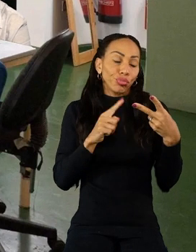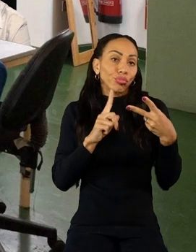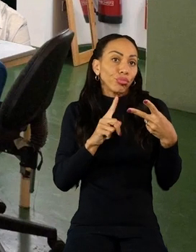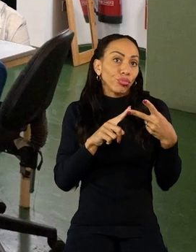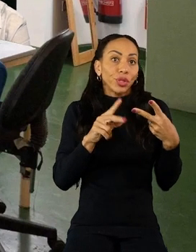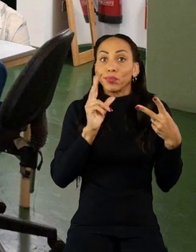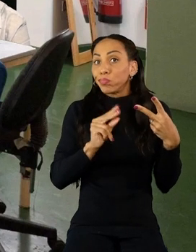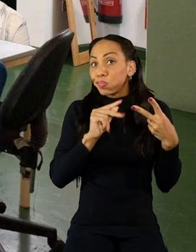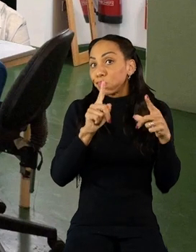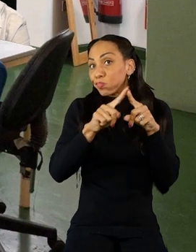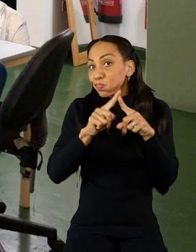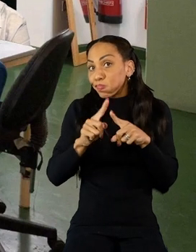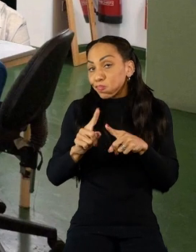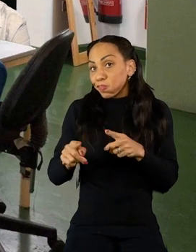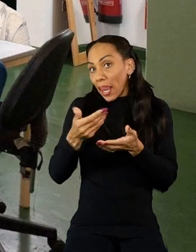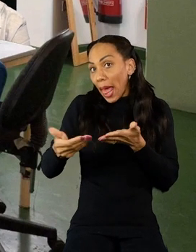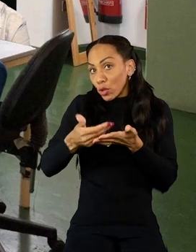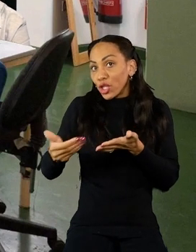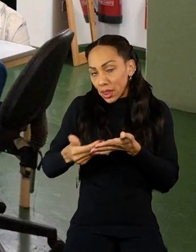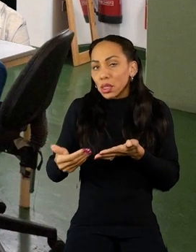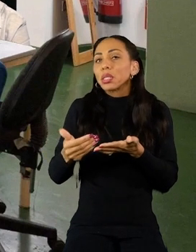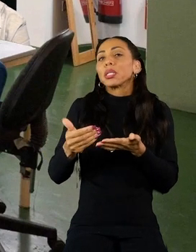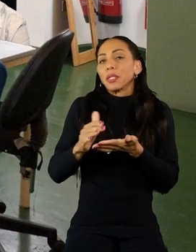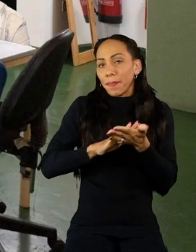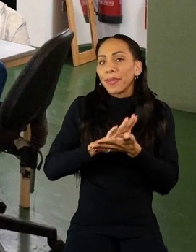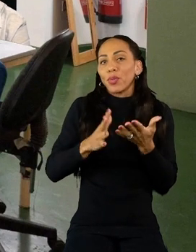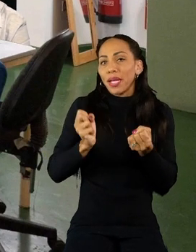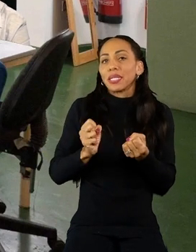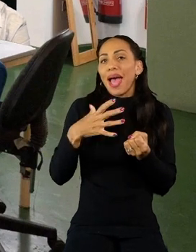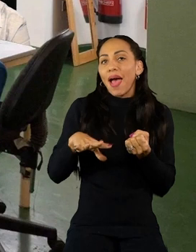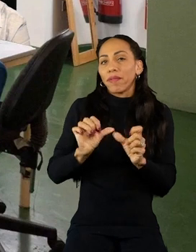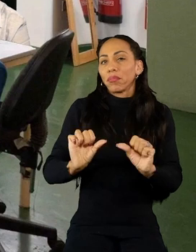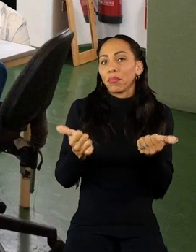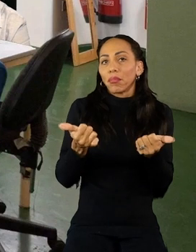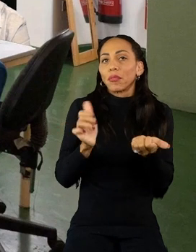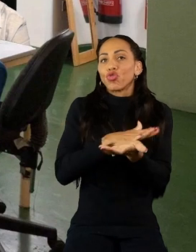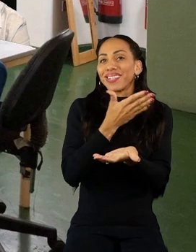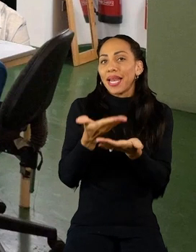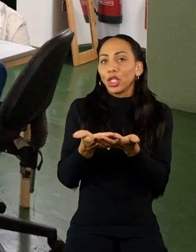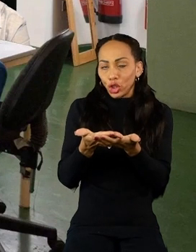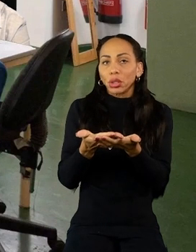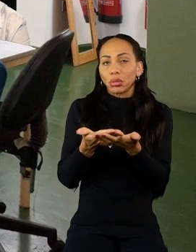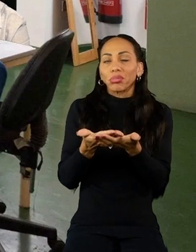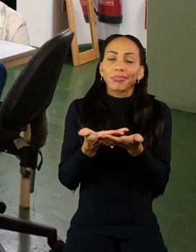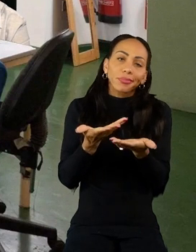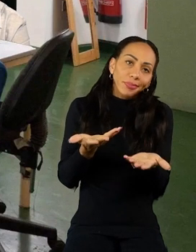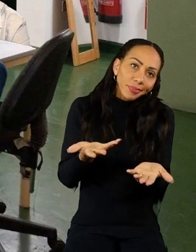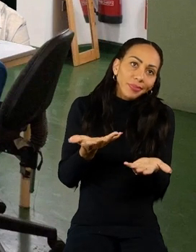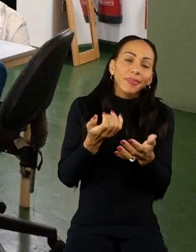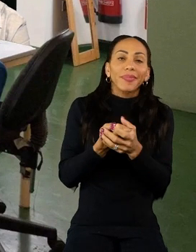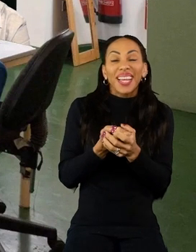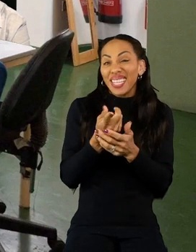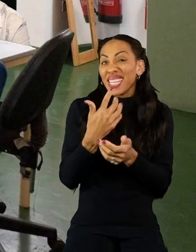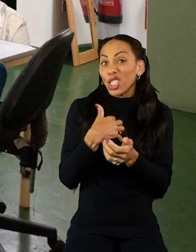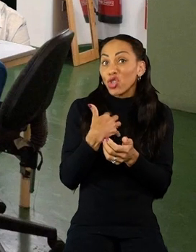where there will be people who use spoken English, but also people who speak multiple different languages. So there will